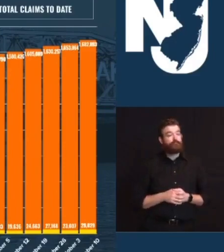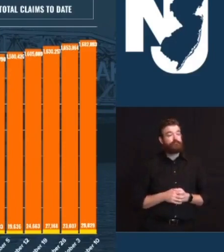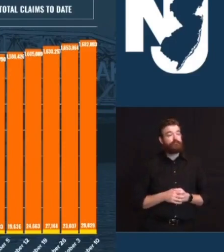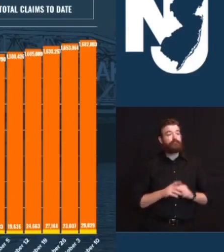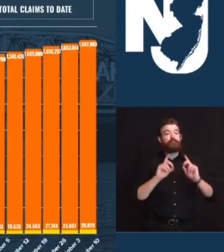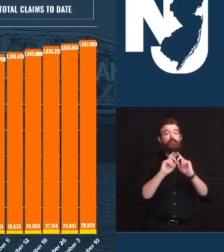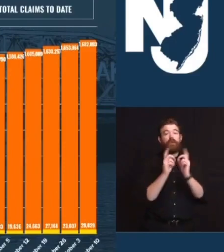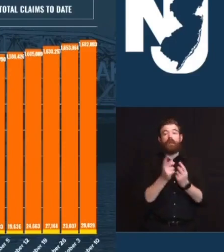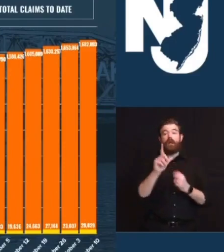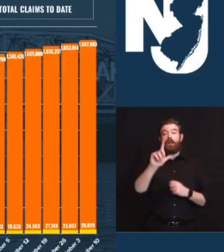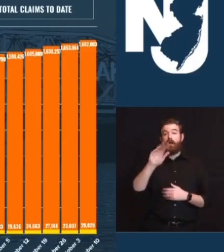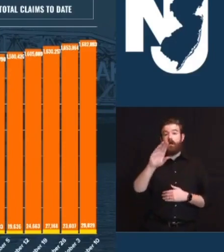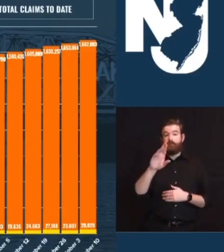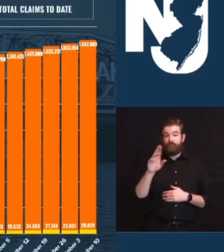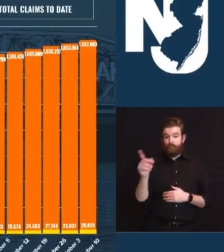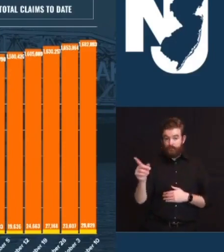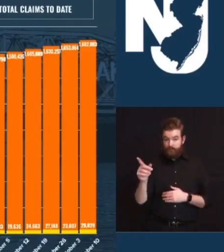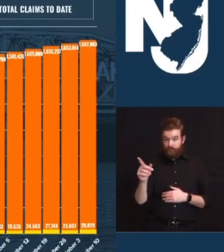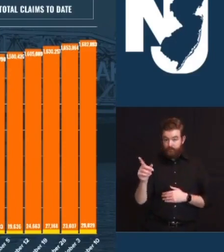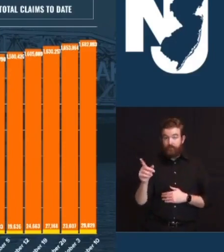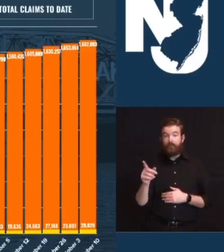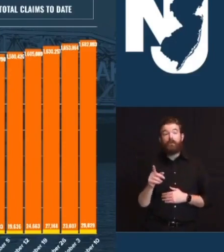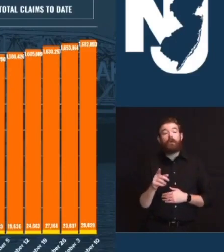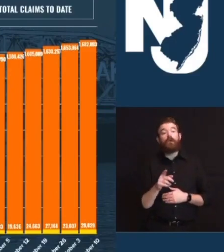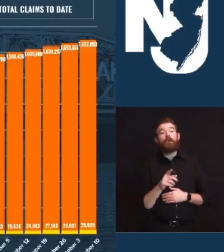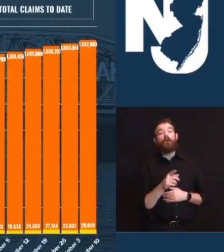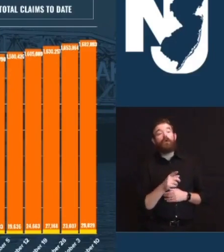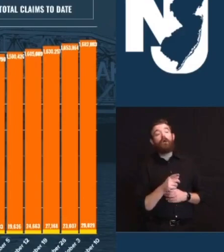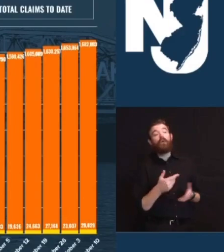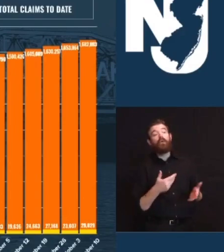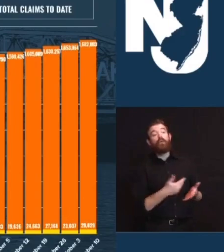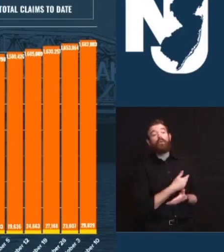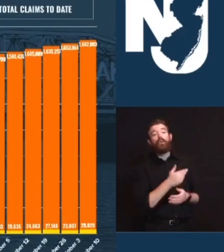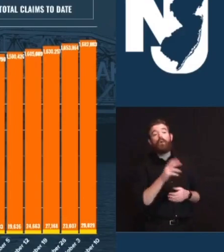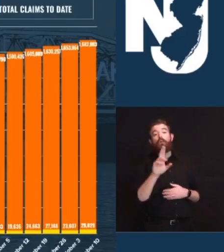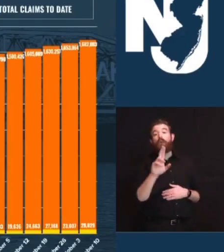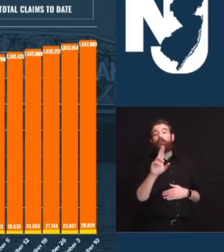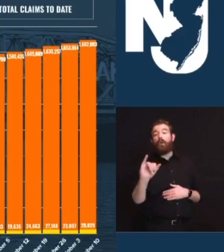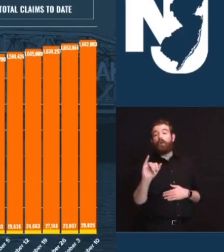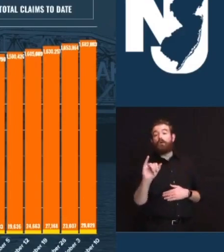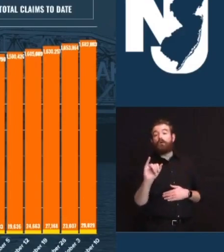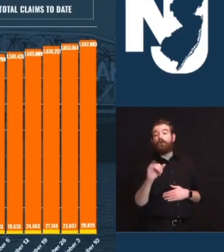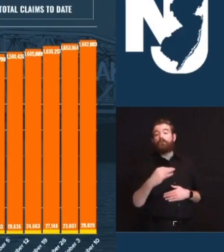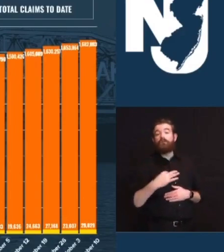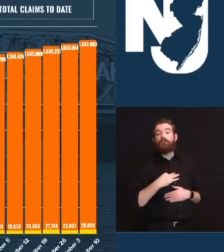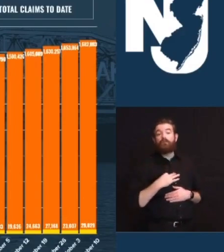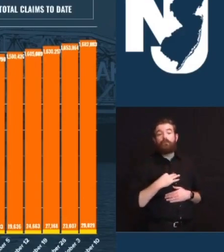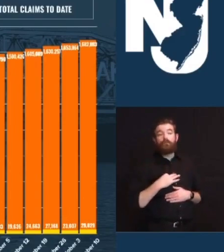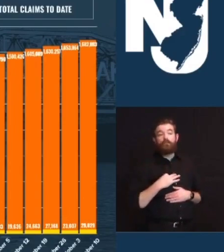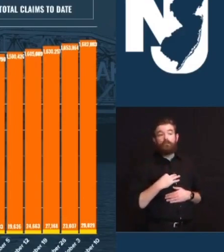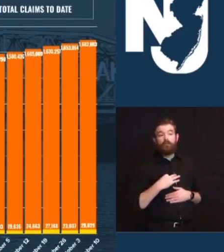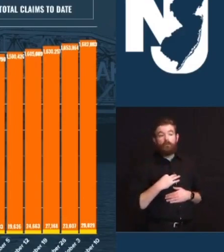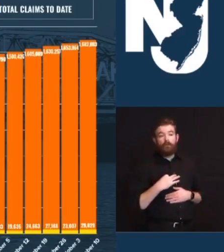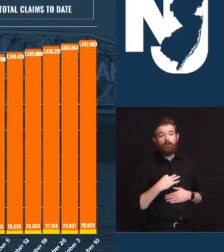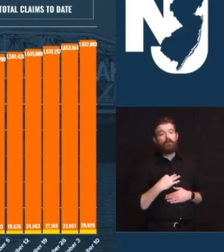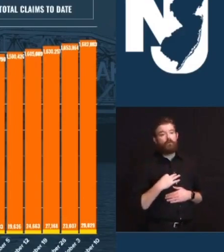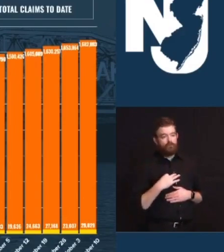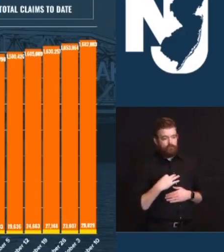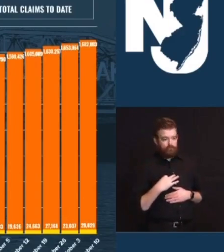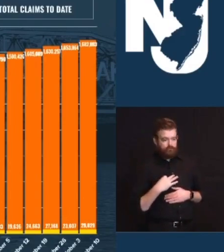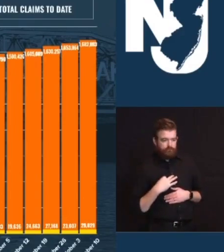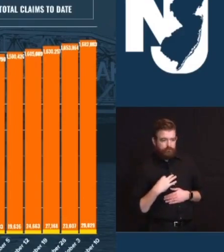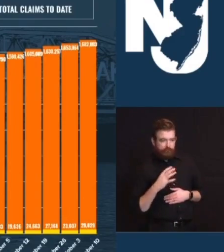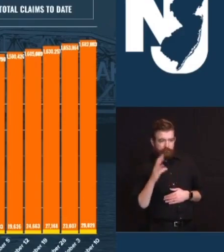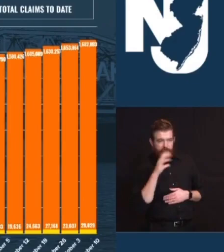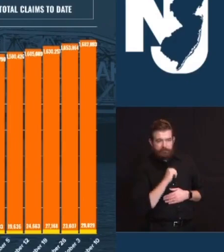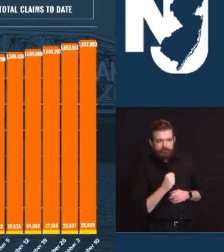past week. Just over 29,000 New Jerseyans filed an initial claim for unemployment. This is an increase of